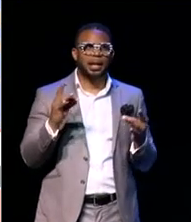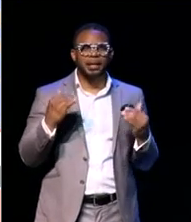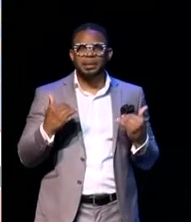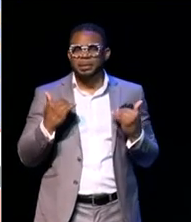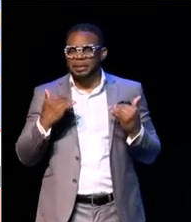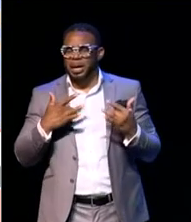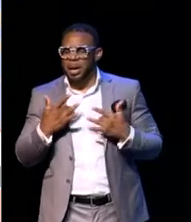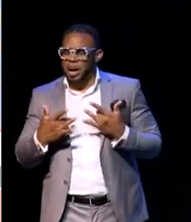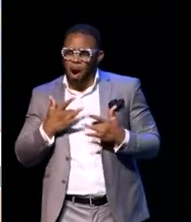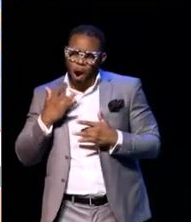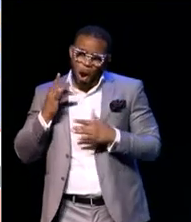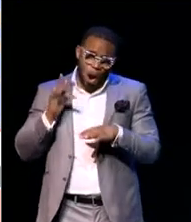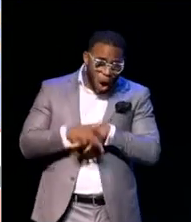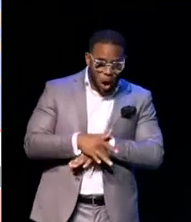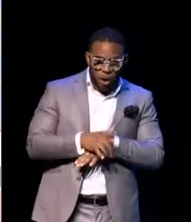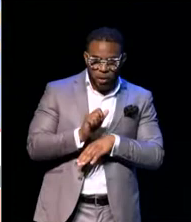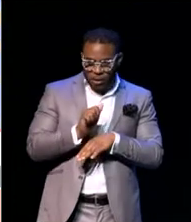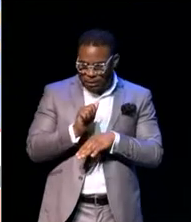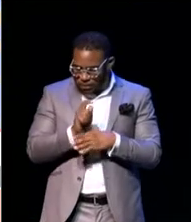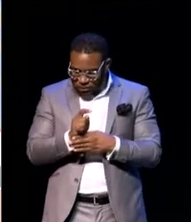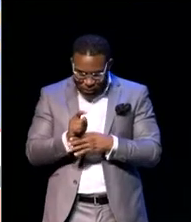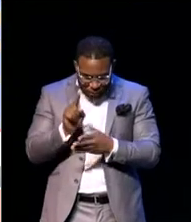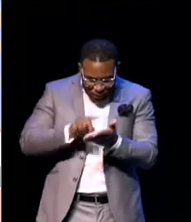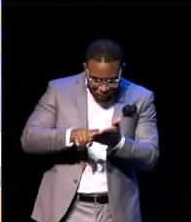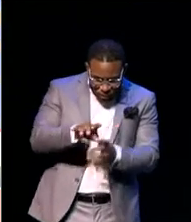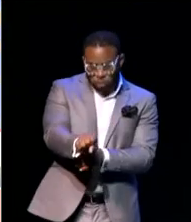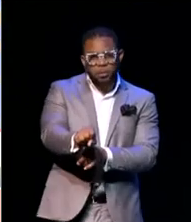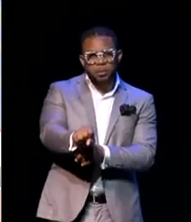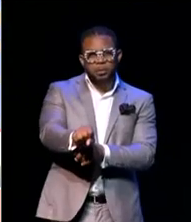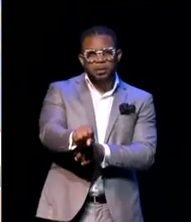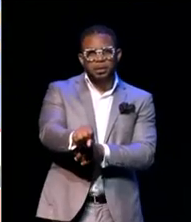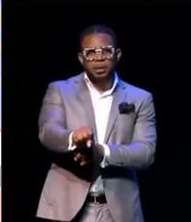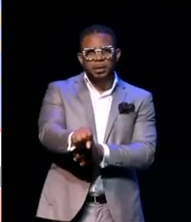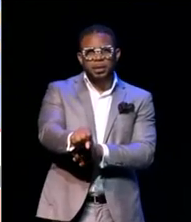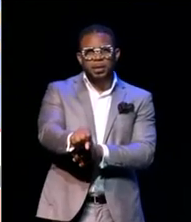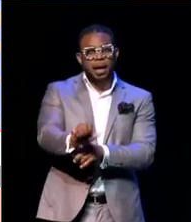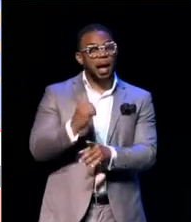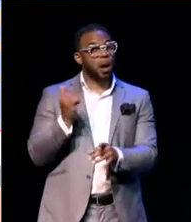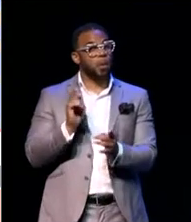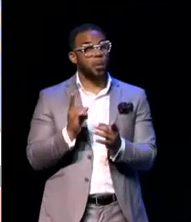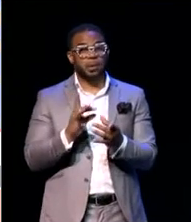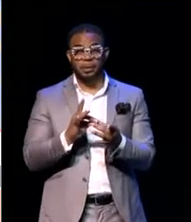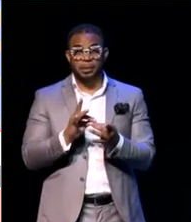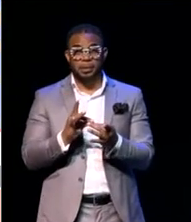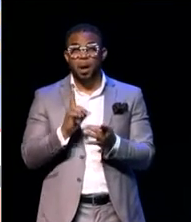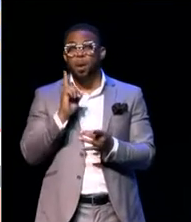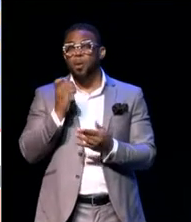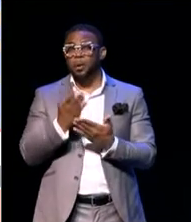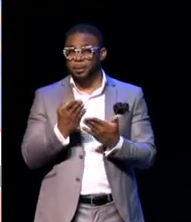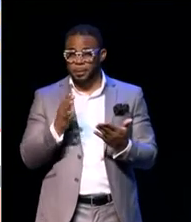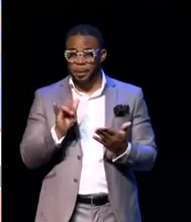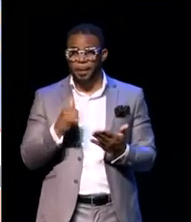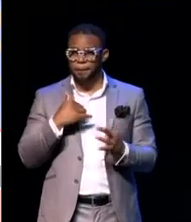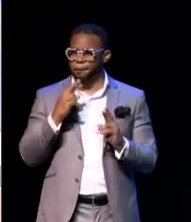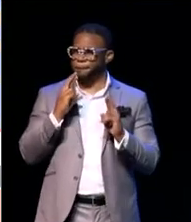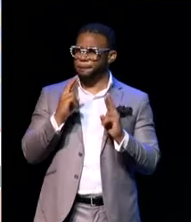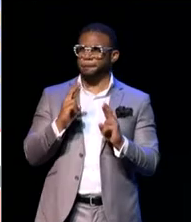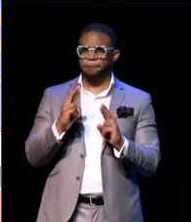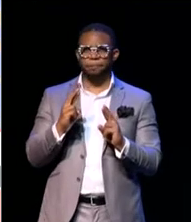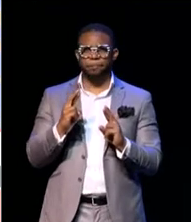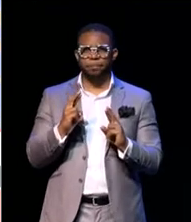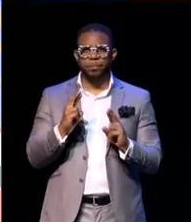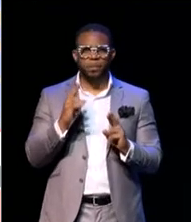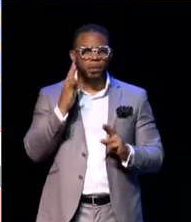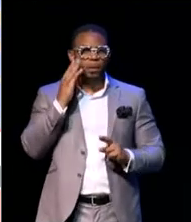hypertension early so that you can treat it. So I've always said, Madam Mayor, one of the things that I hope